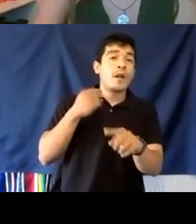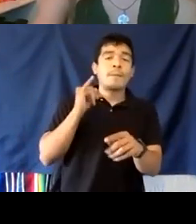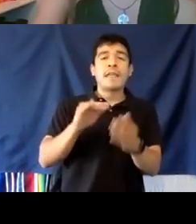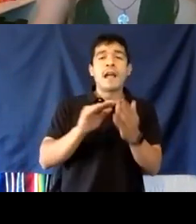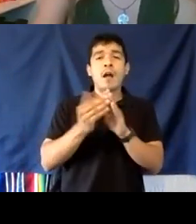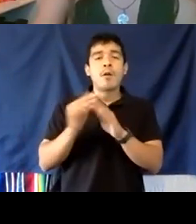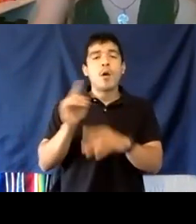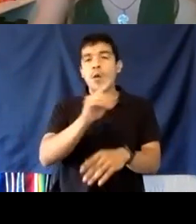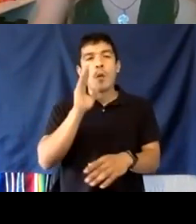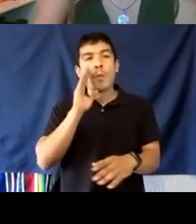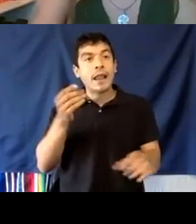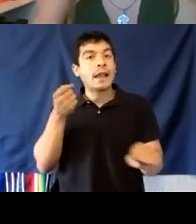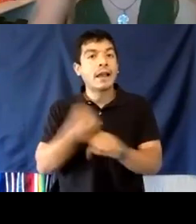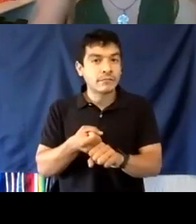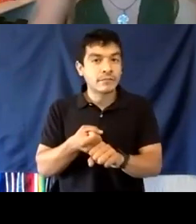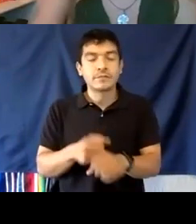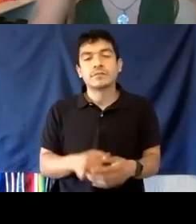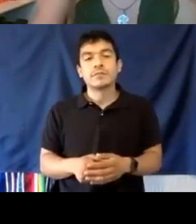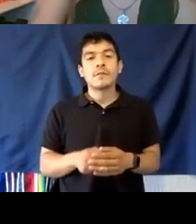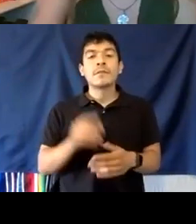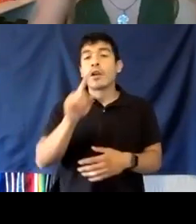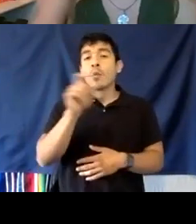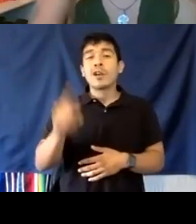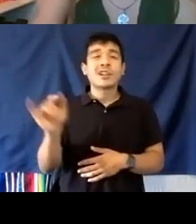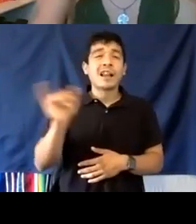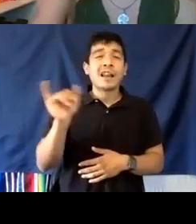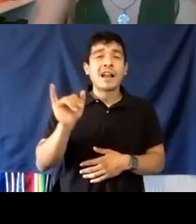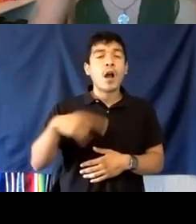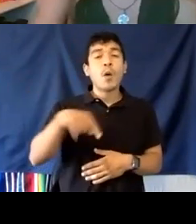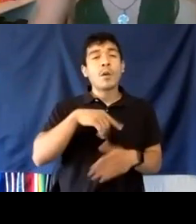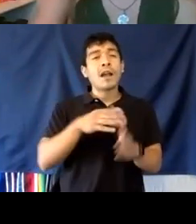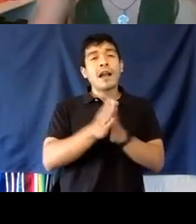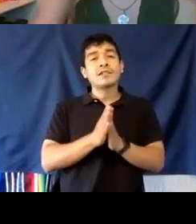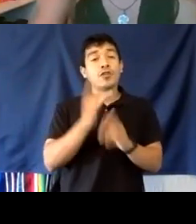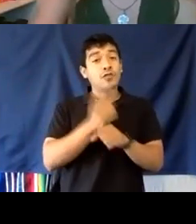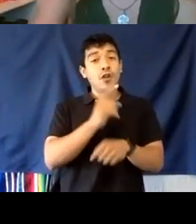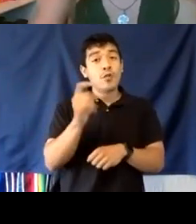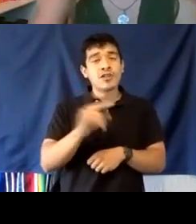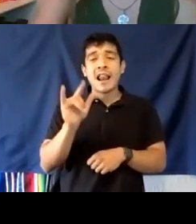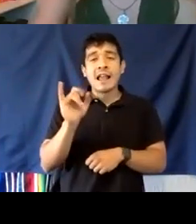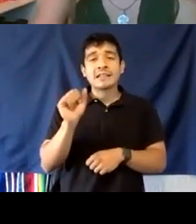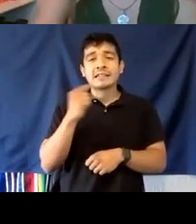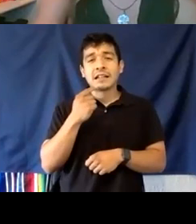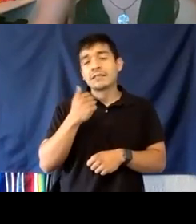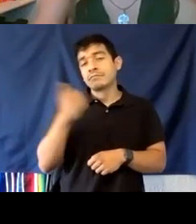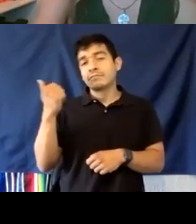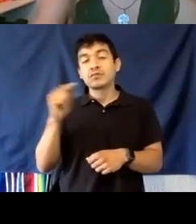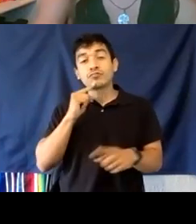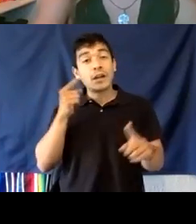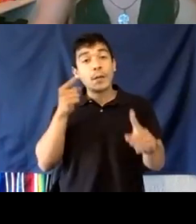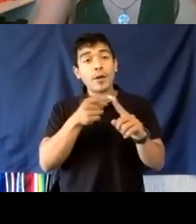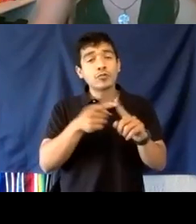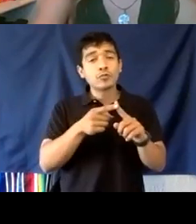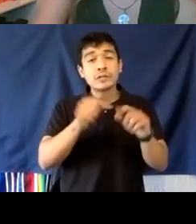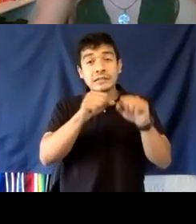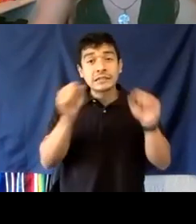most will impact. So, you know, questions of like, are we asking questions, like Lisa said, that will really point to systemic problems, or